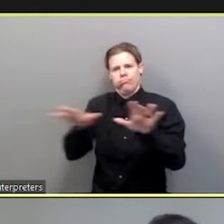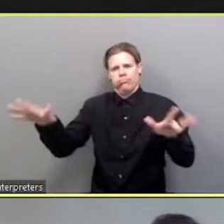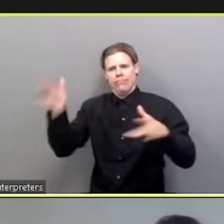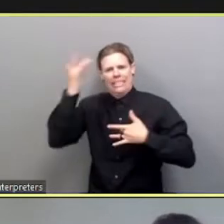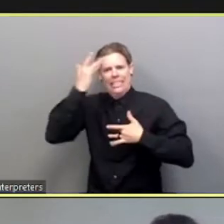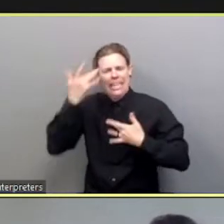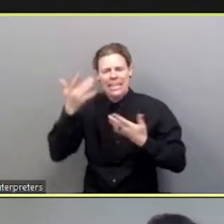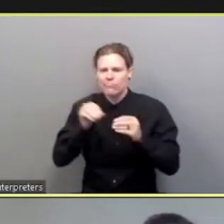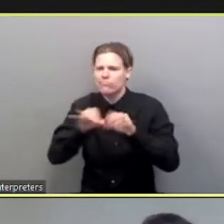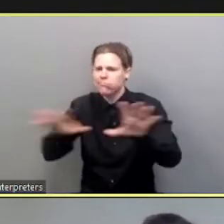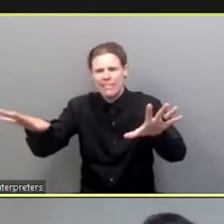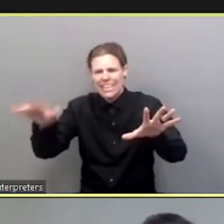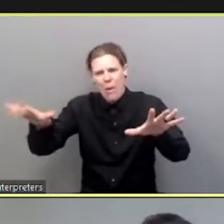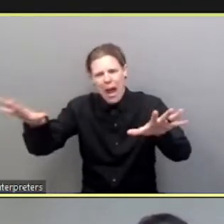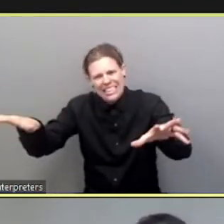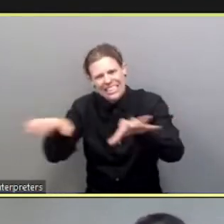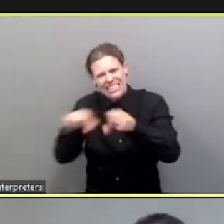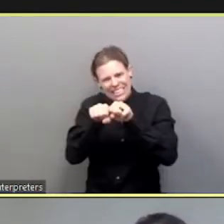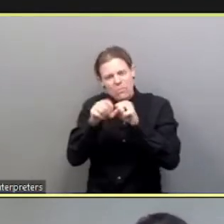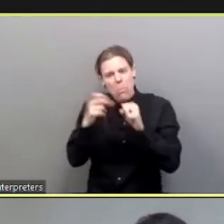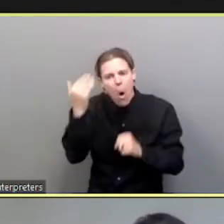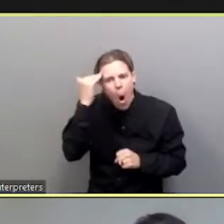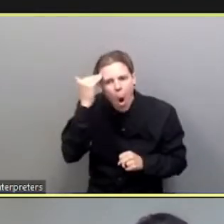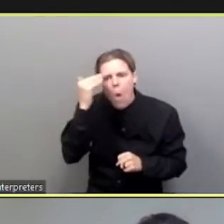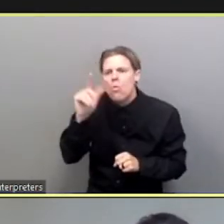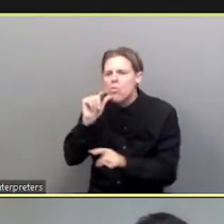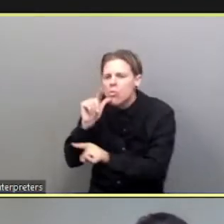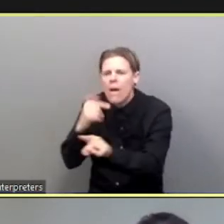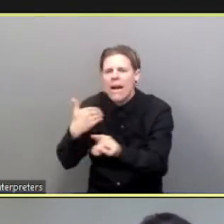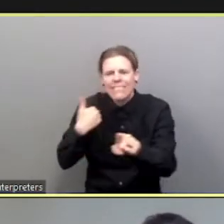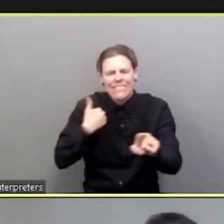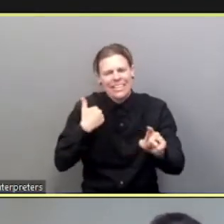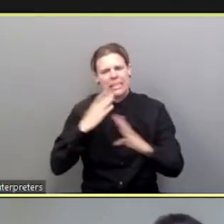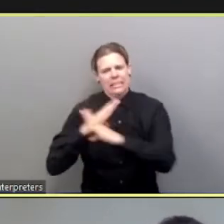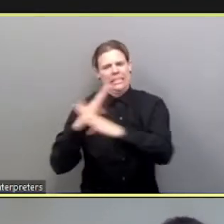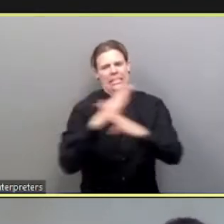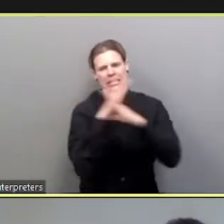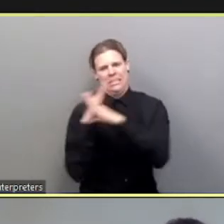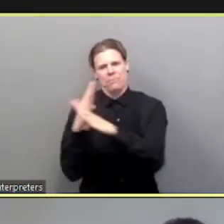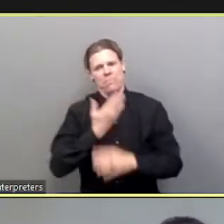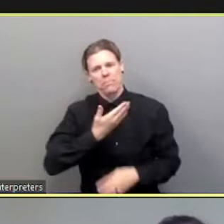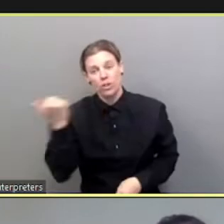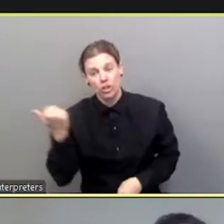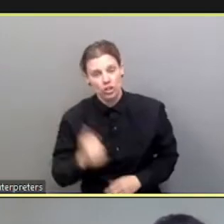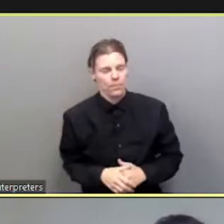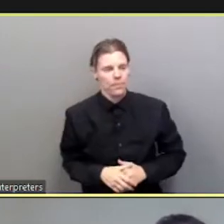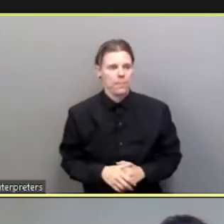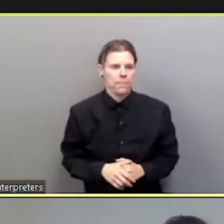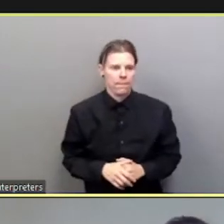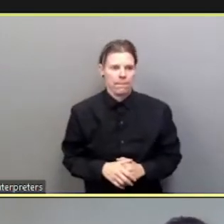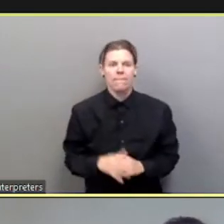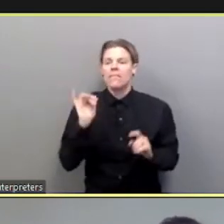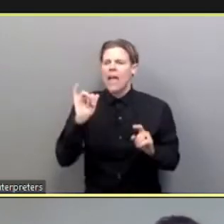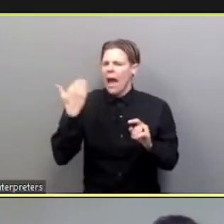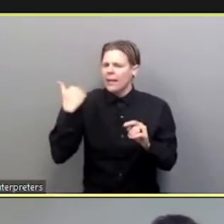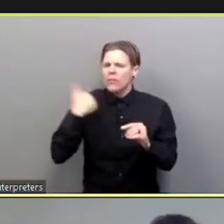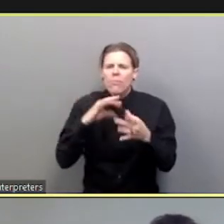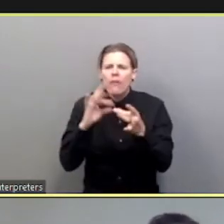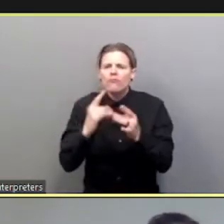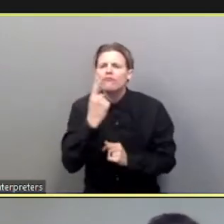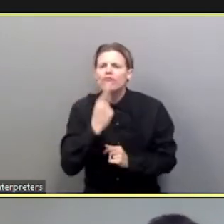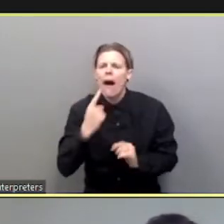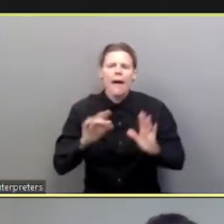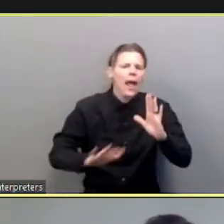And so this is what I mentioned briefly. This is a table and a map that we produce using our